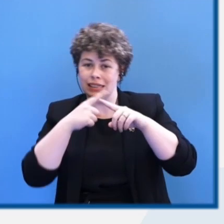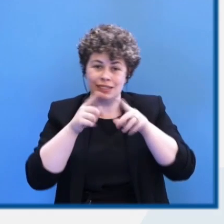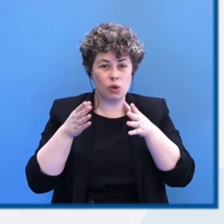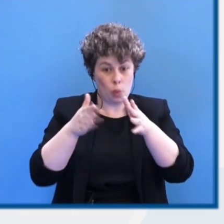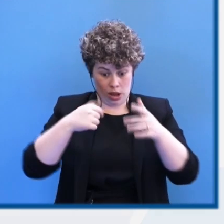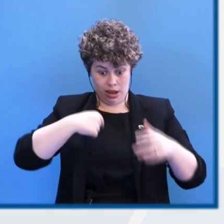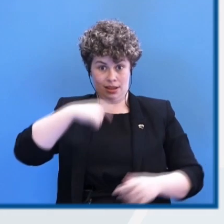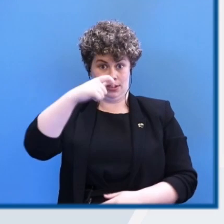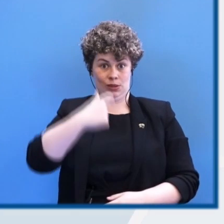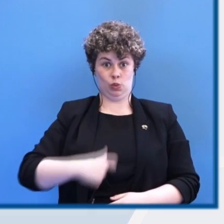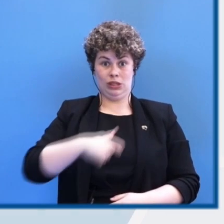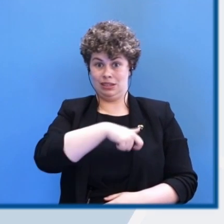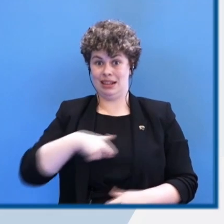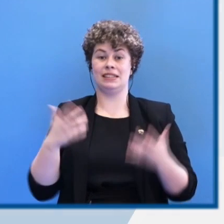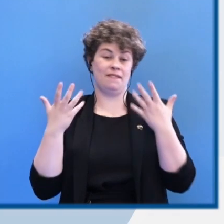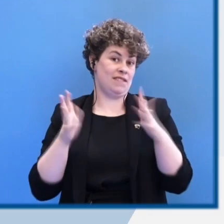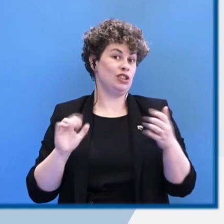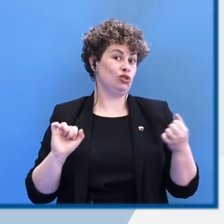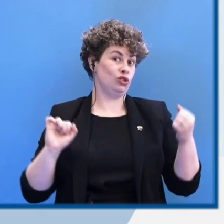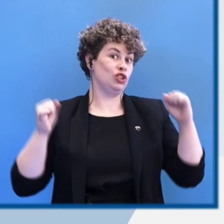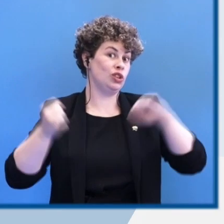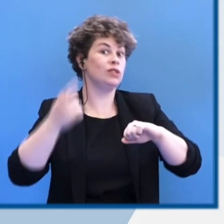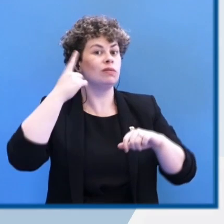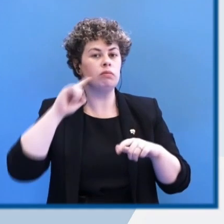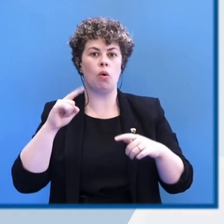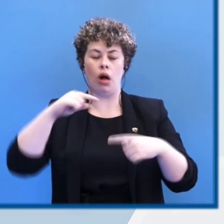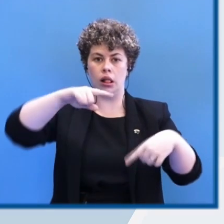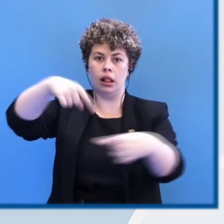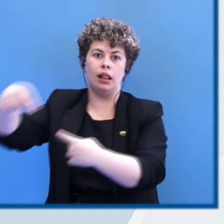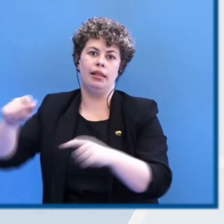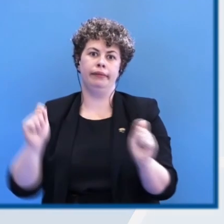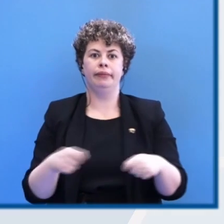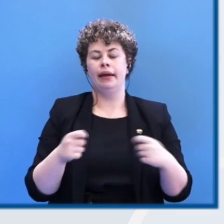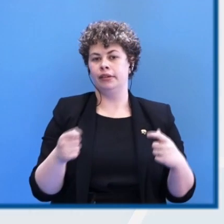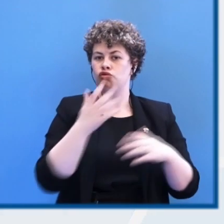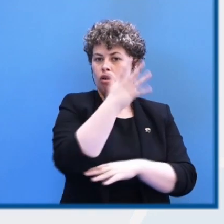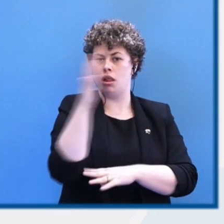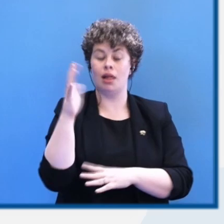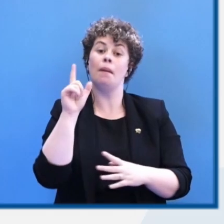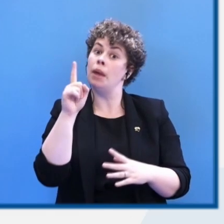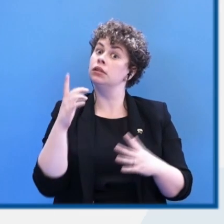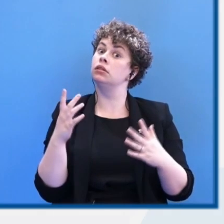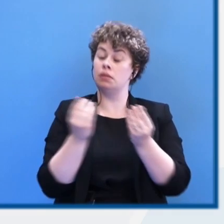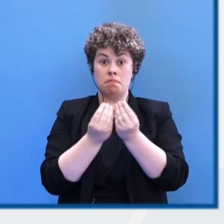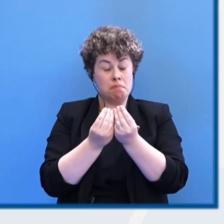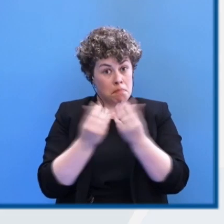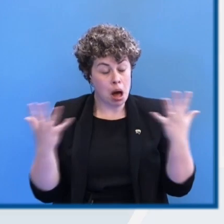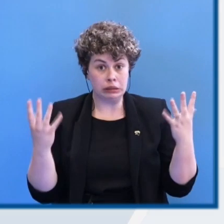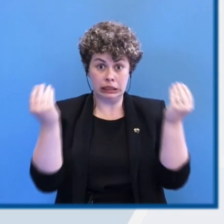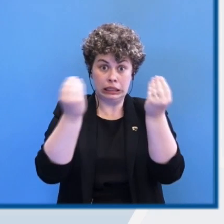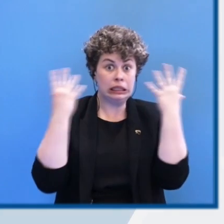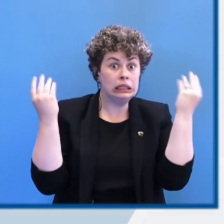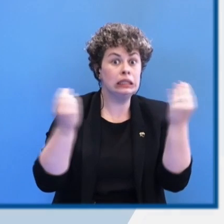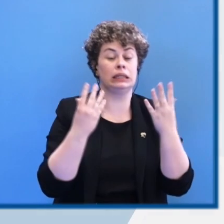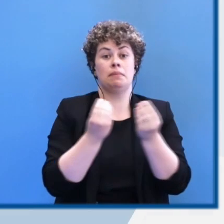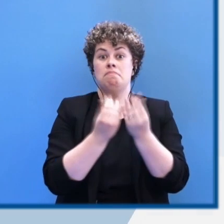climatological risk related to natural hazards. It turns out that multi-hazard, multi-sectoral,